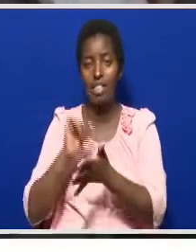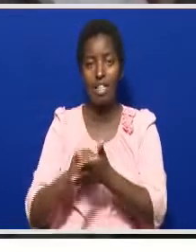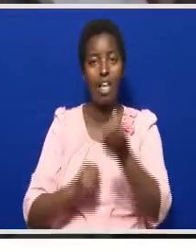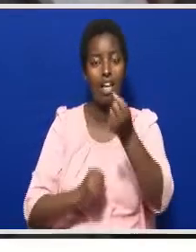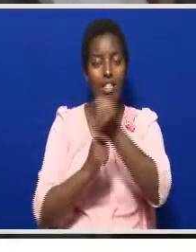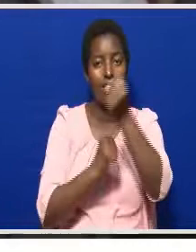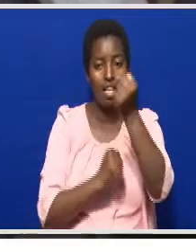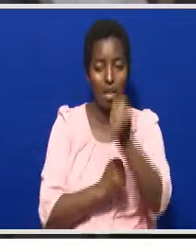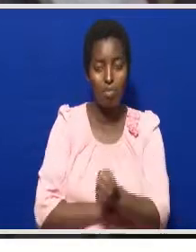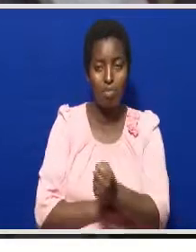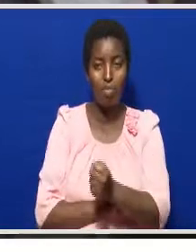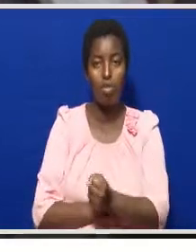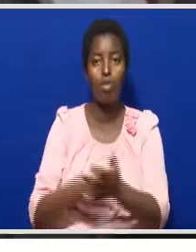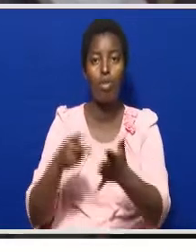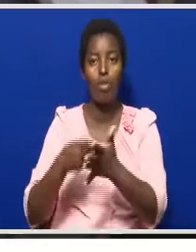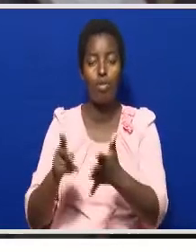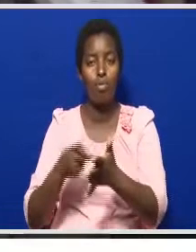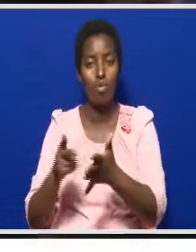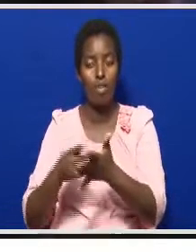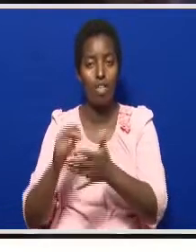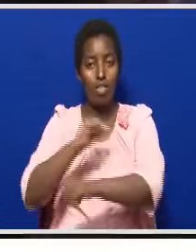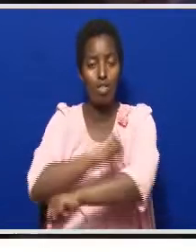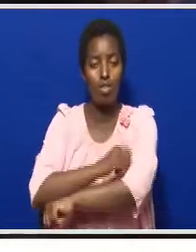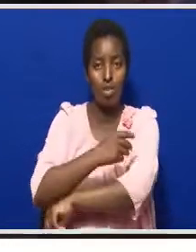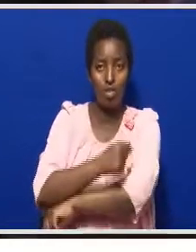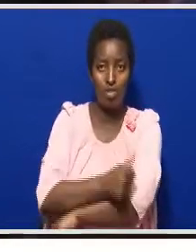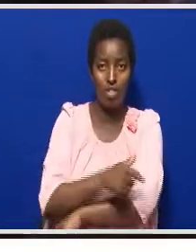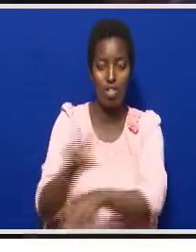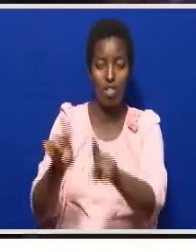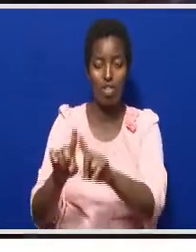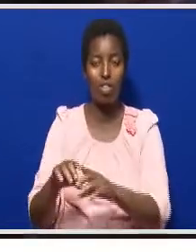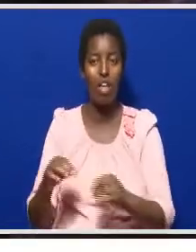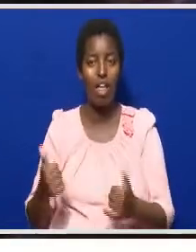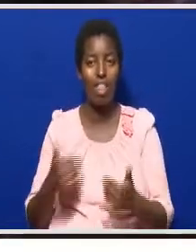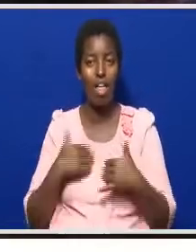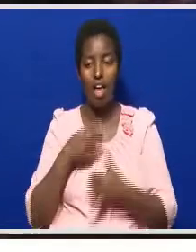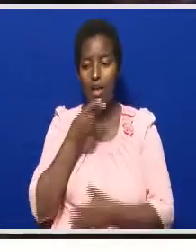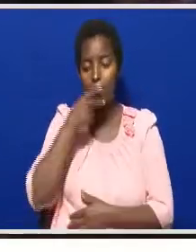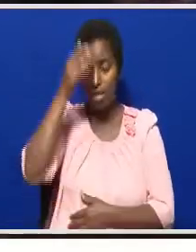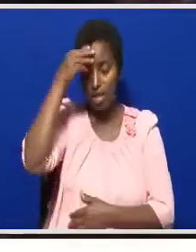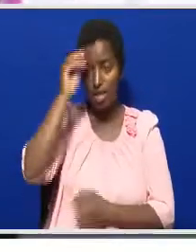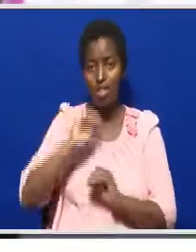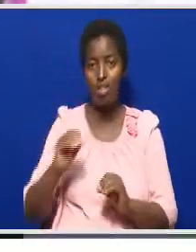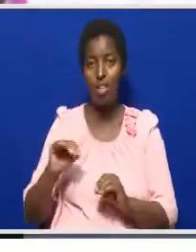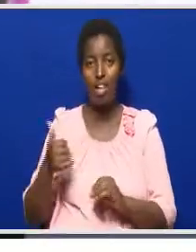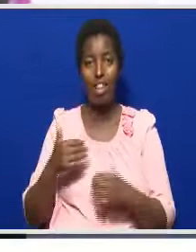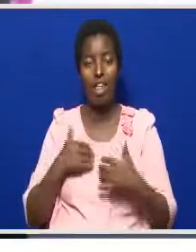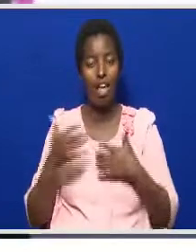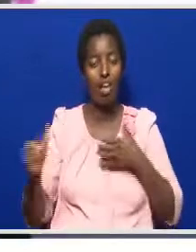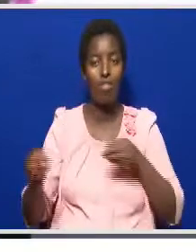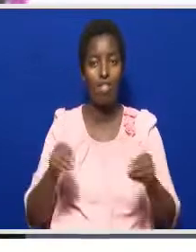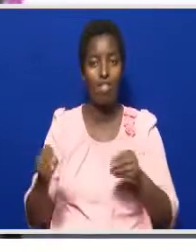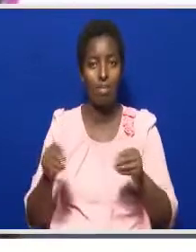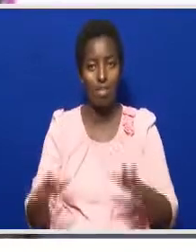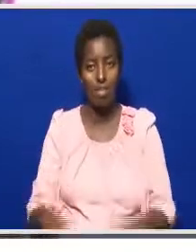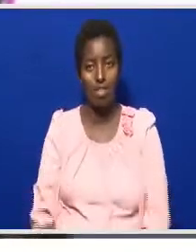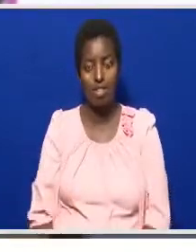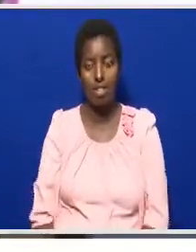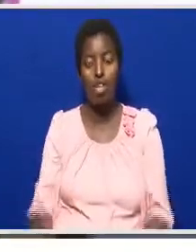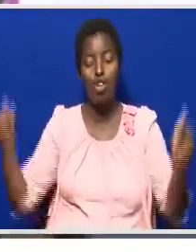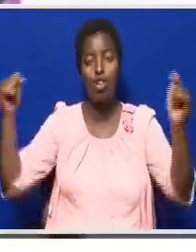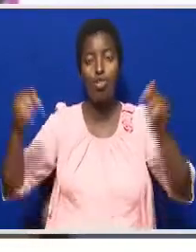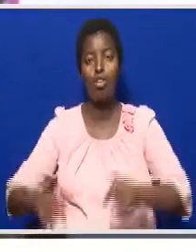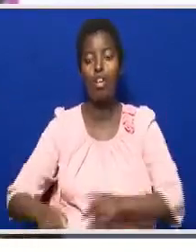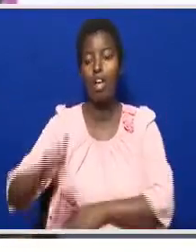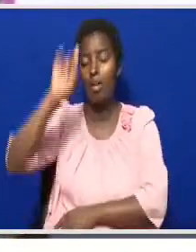school fees from Form 1 to Form 4, as many are orphans and some have disabilities. Leo hii niko